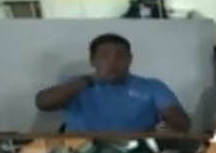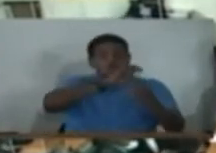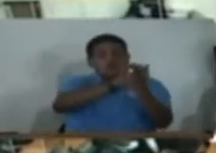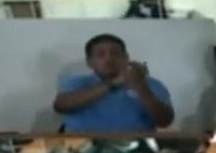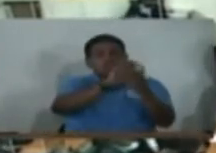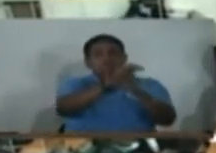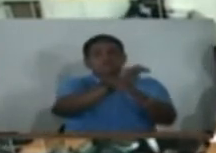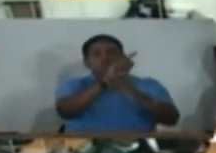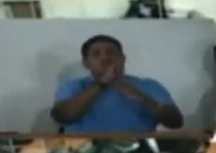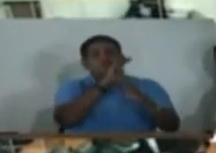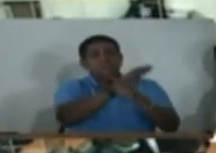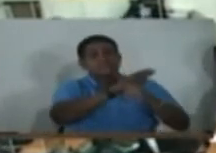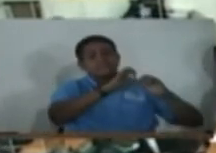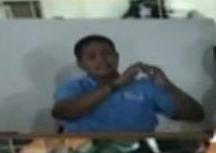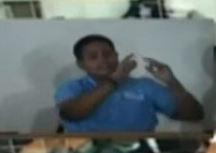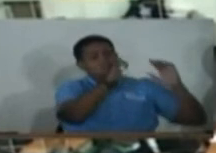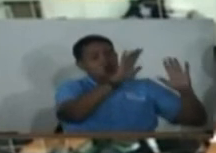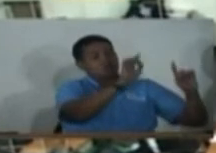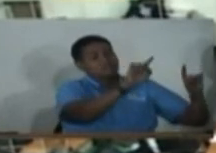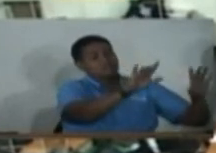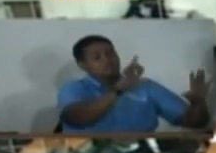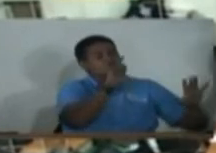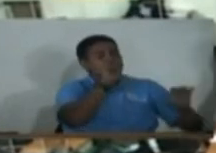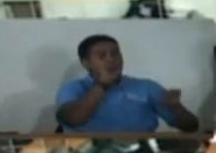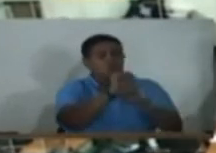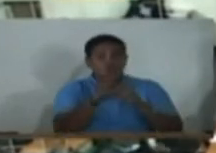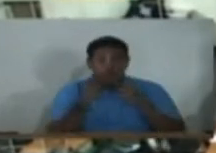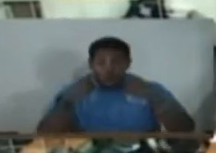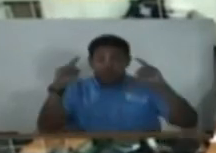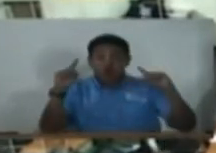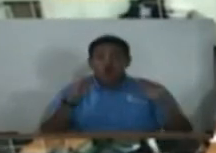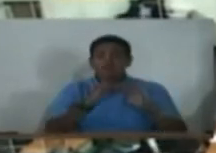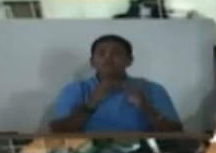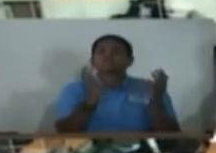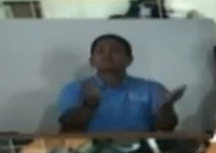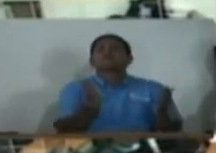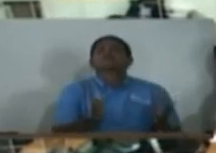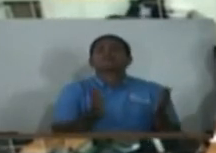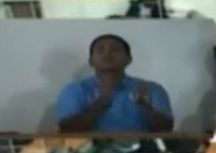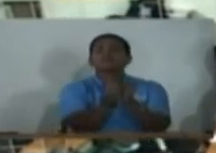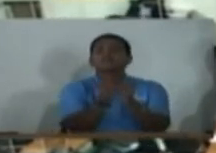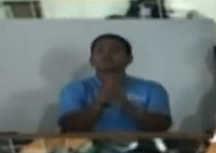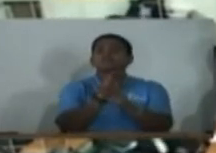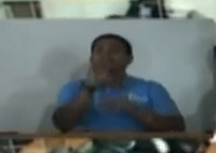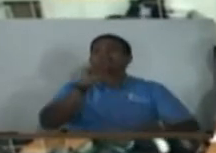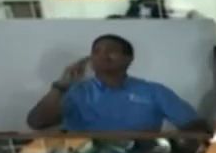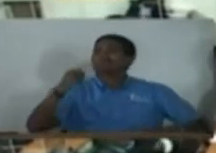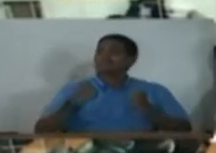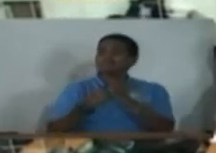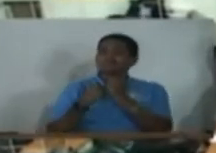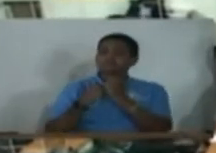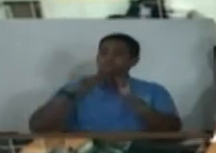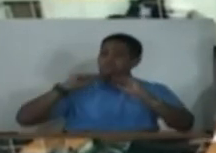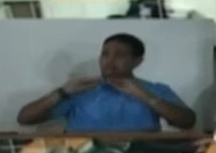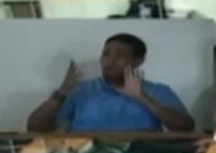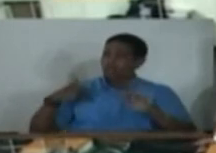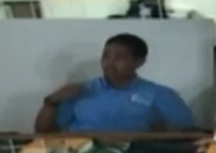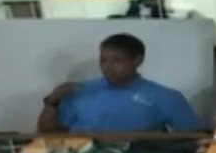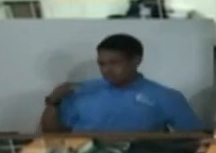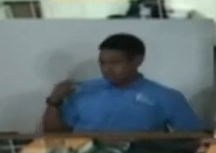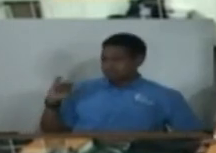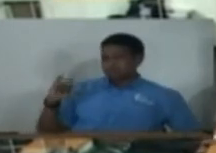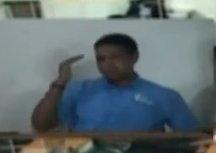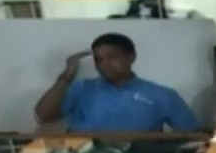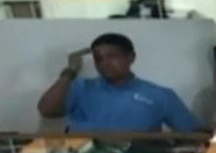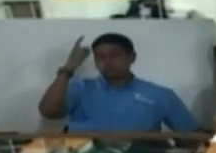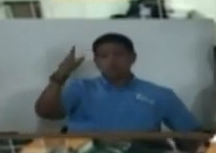all its attendant agencies who actually worked. In dialogue with the Minister of State, it was clear that there was